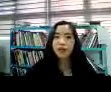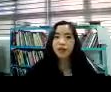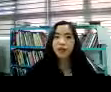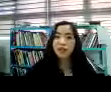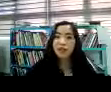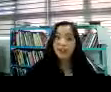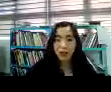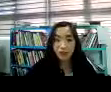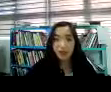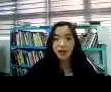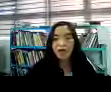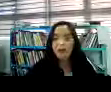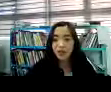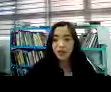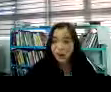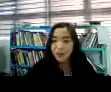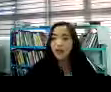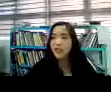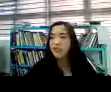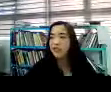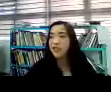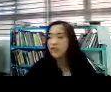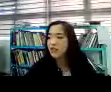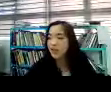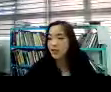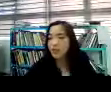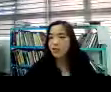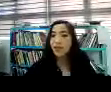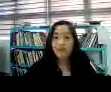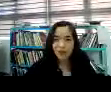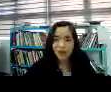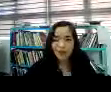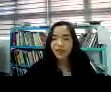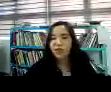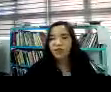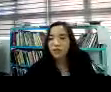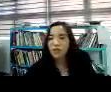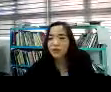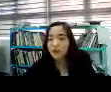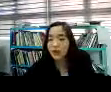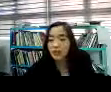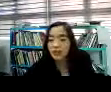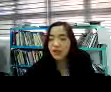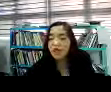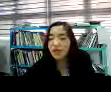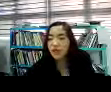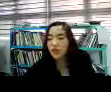mga digital copy niya or PDF copy niya sa DOST website po, which is